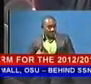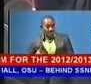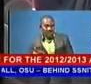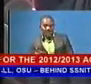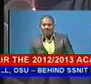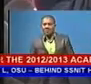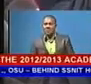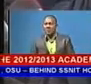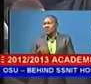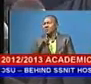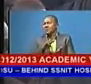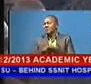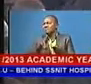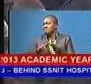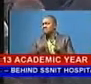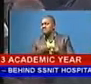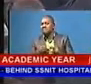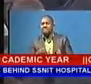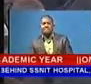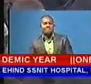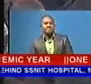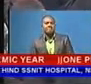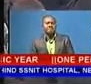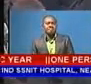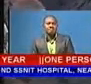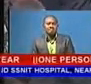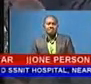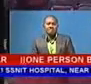the exhibit number, he tendered a document